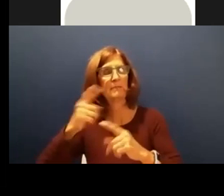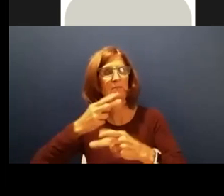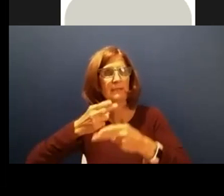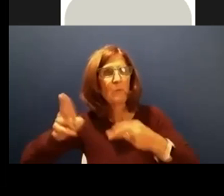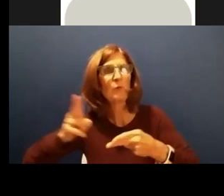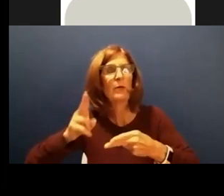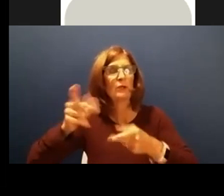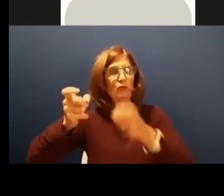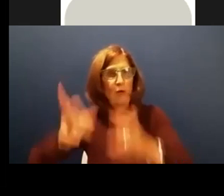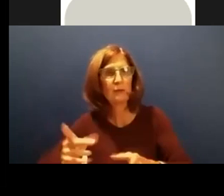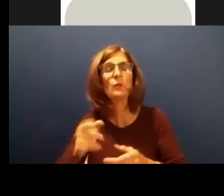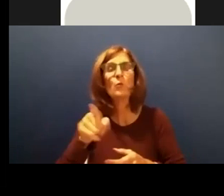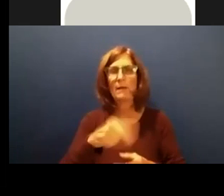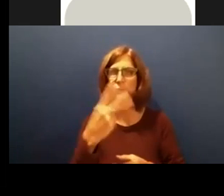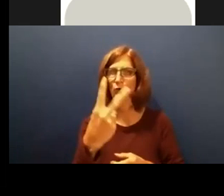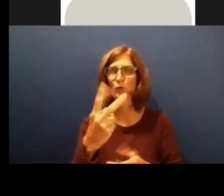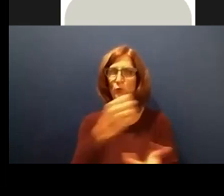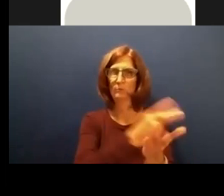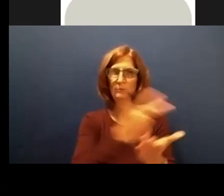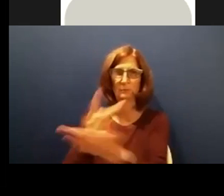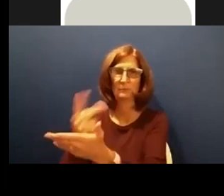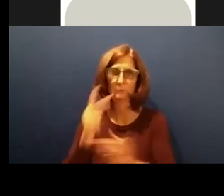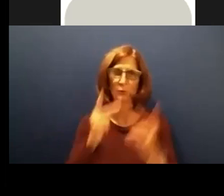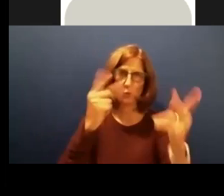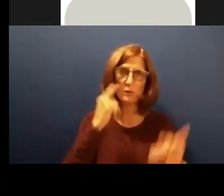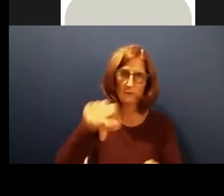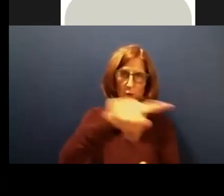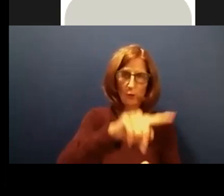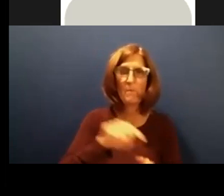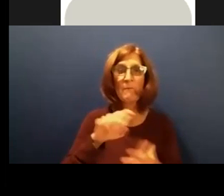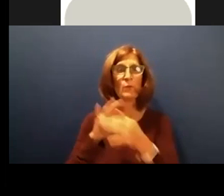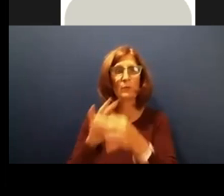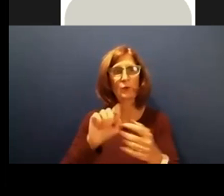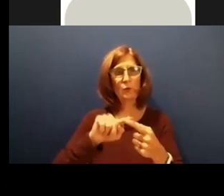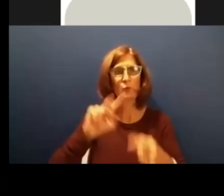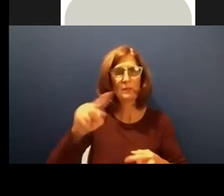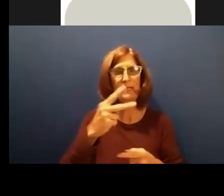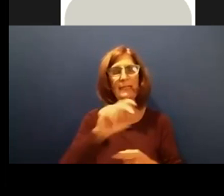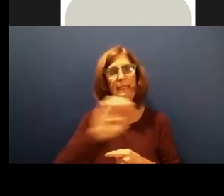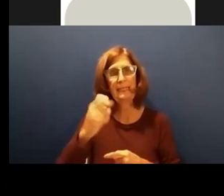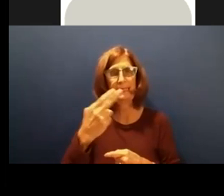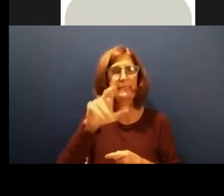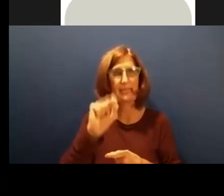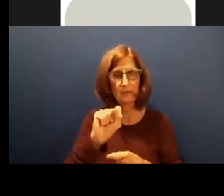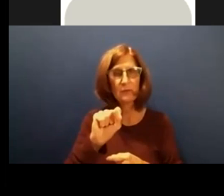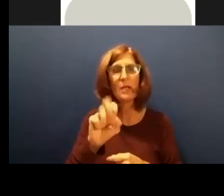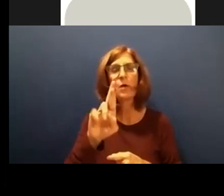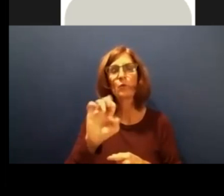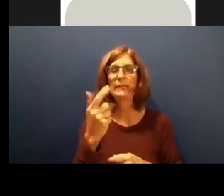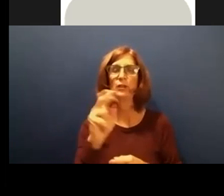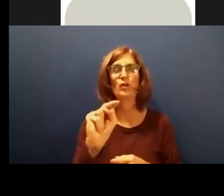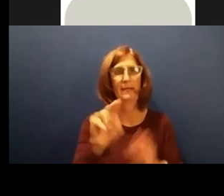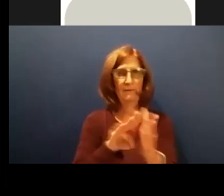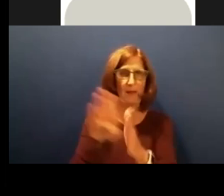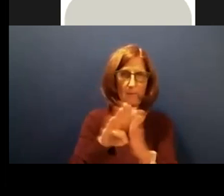Department. We have two authorizations for your consideration today related to the Second East Hills Phase 1 Regen redevelopment.